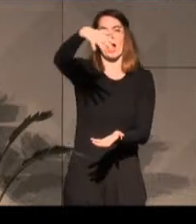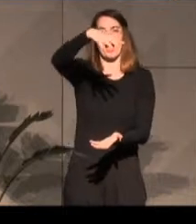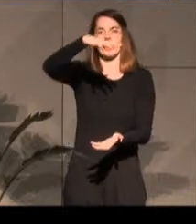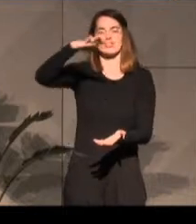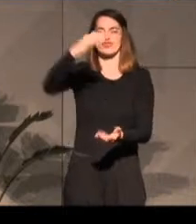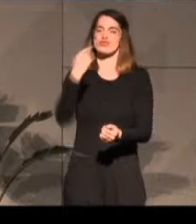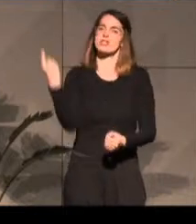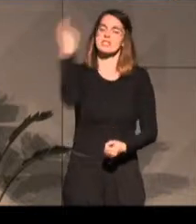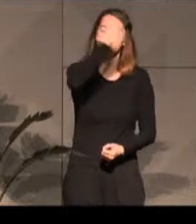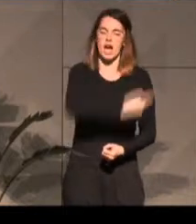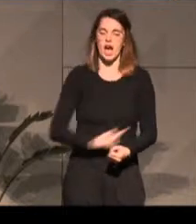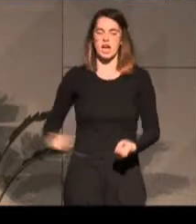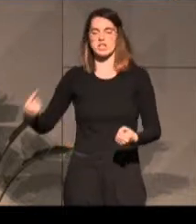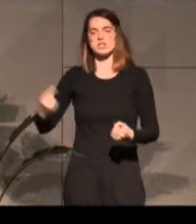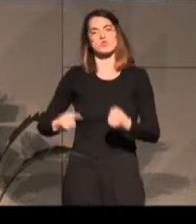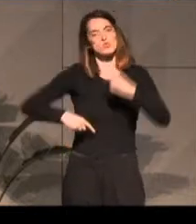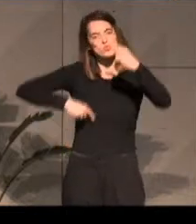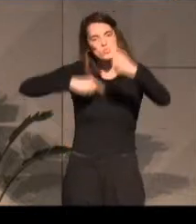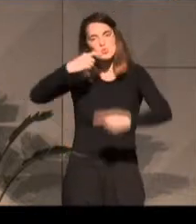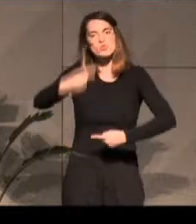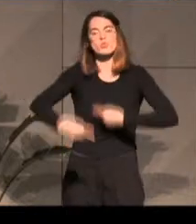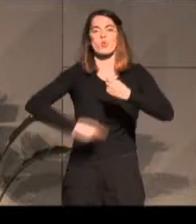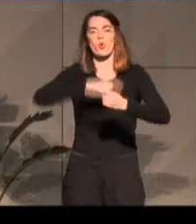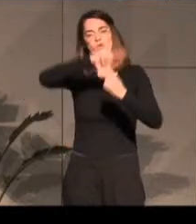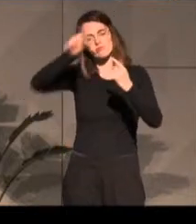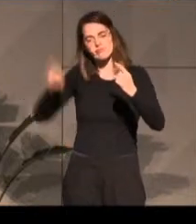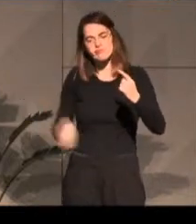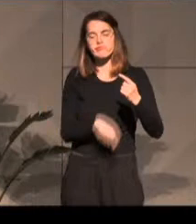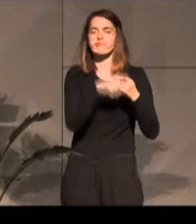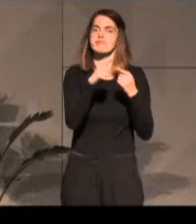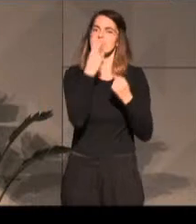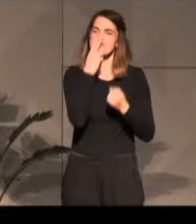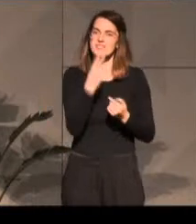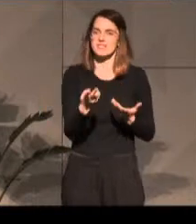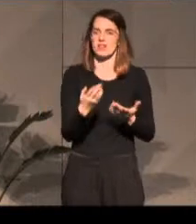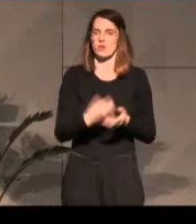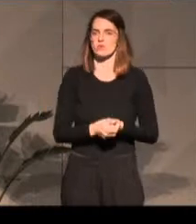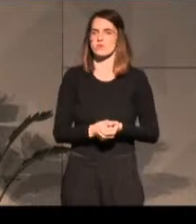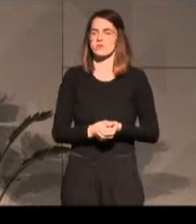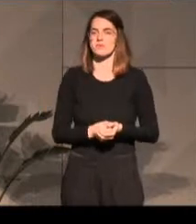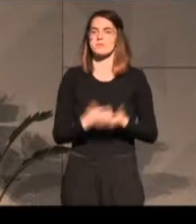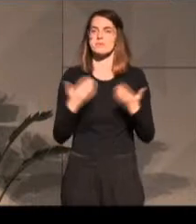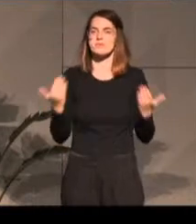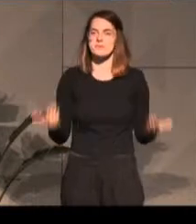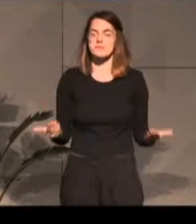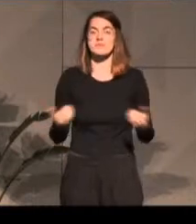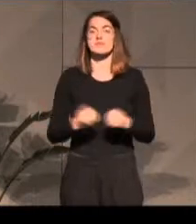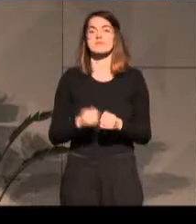Arctic ice cycle, the annual cycle, the freezing